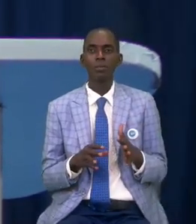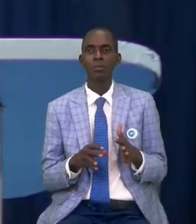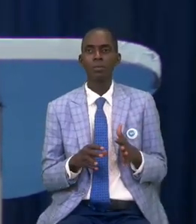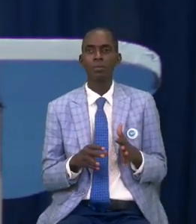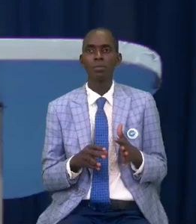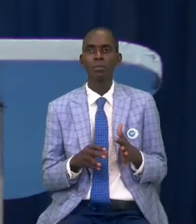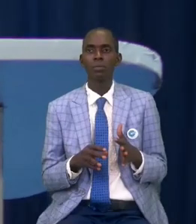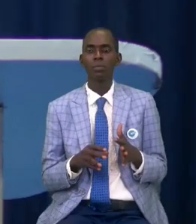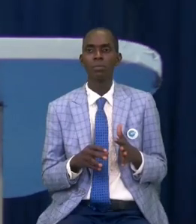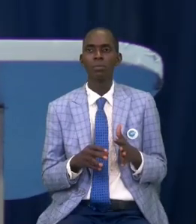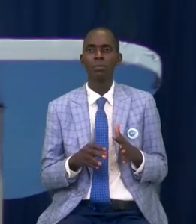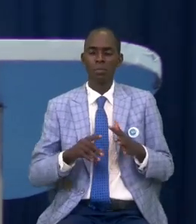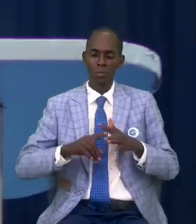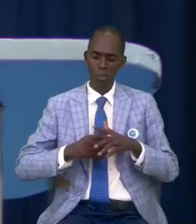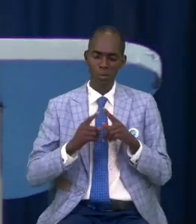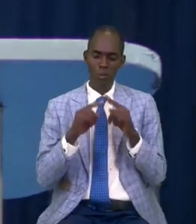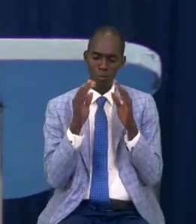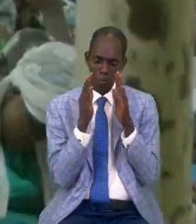Let God see your faith.